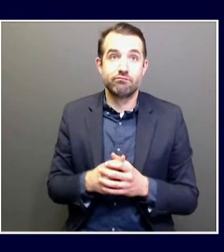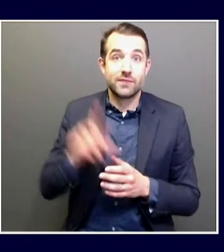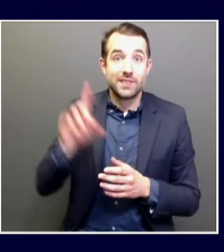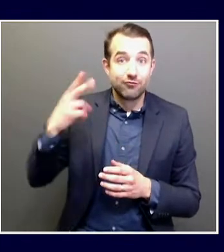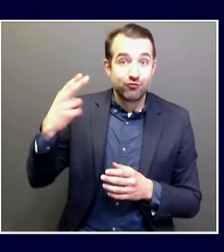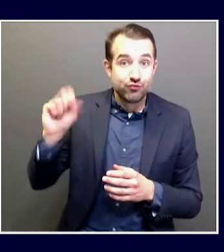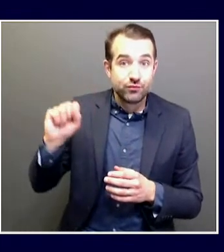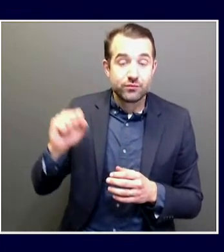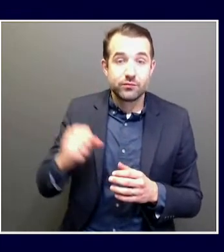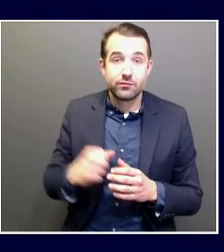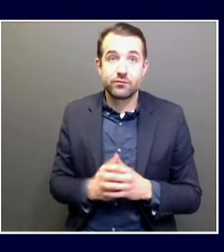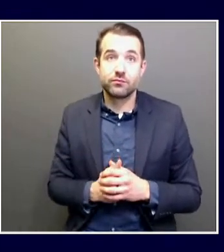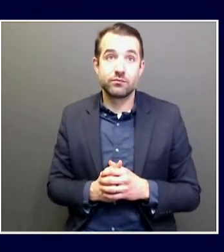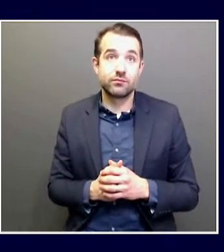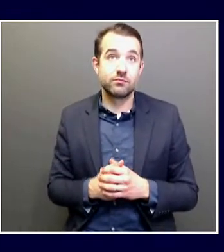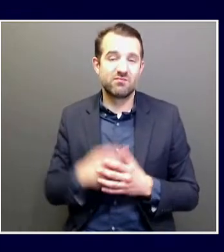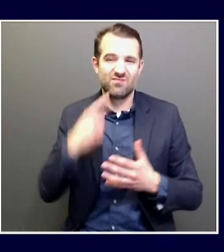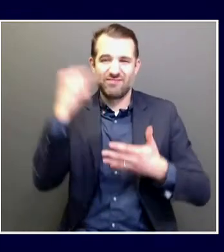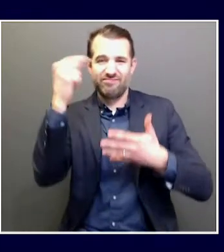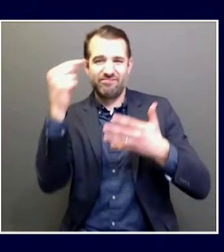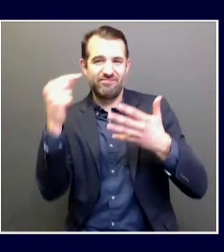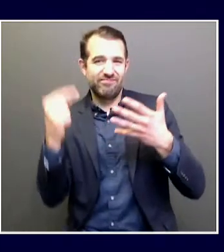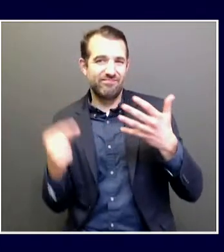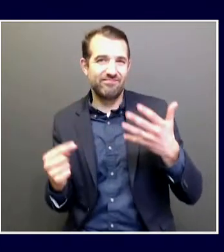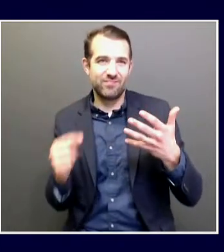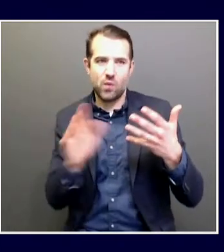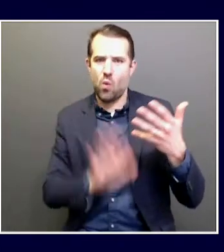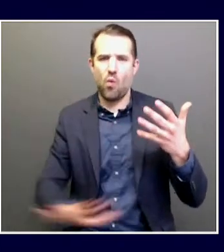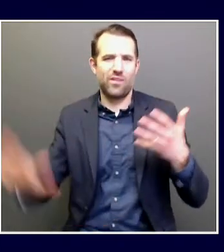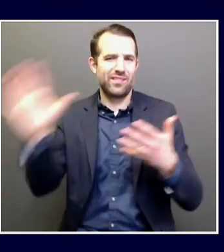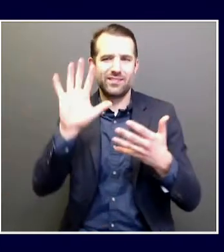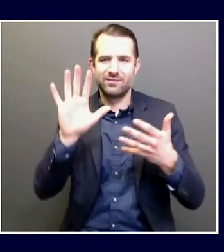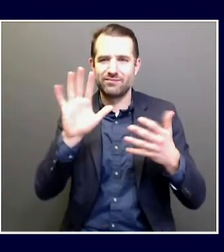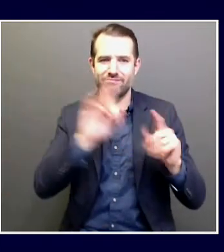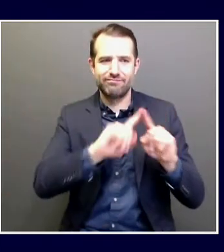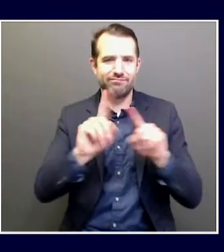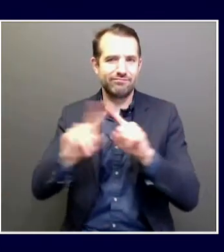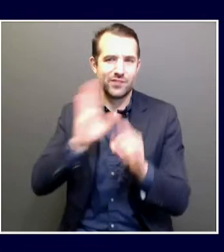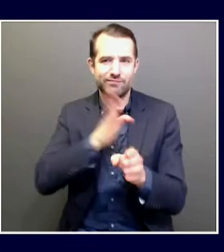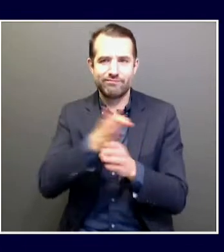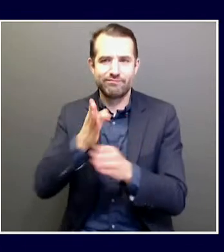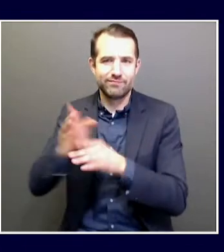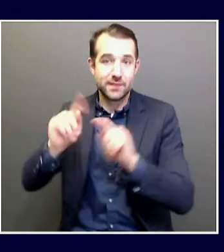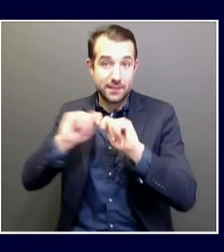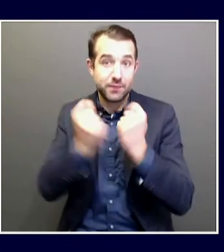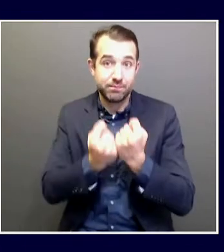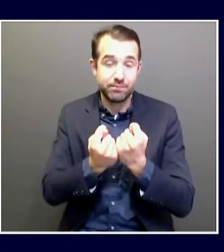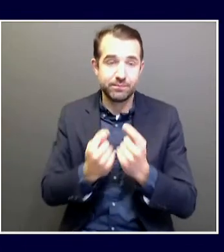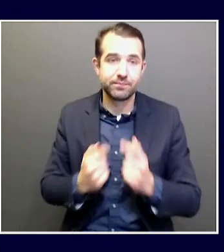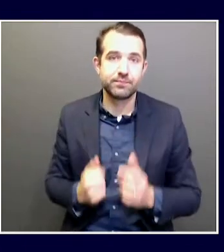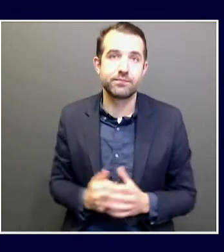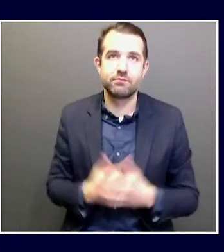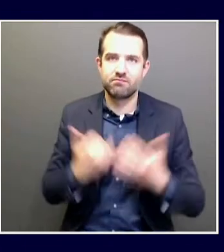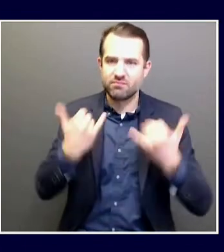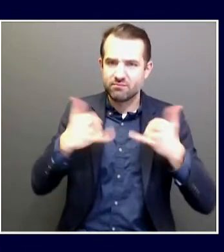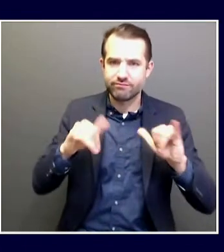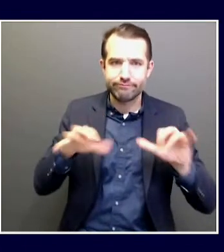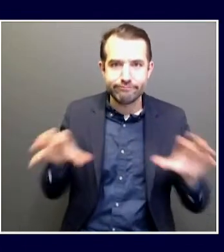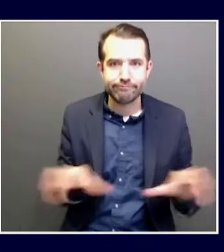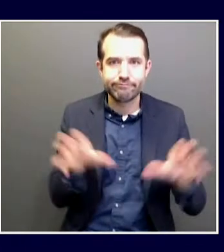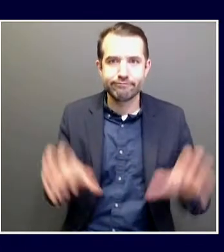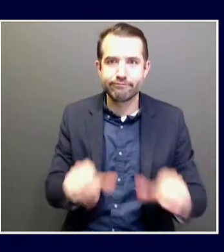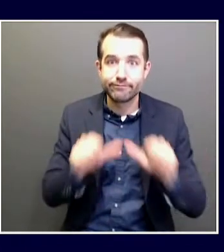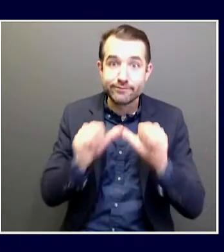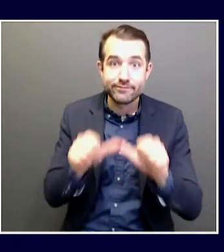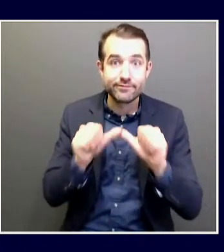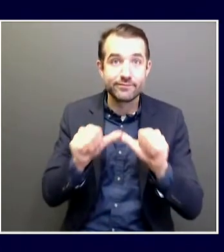Services and across Maine state government. Those teams this holiday season will be working, analyzing data,